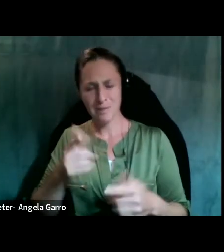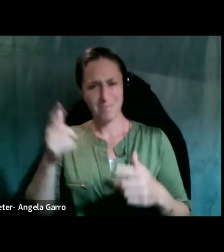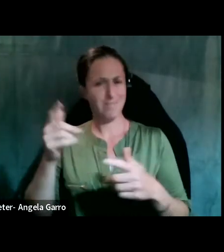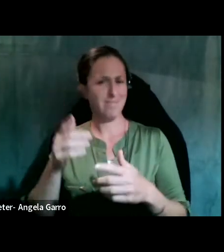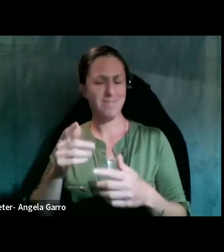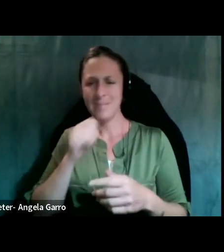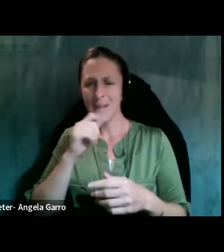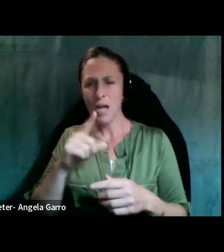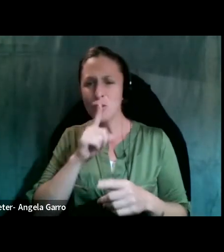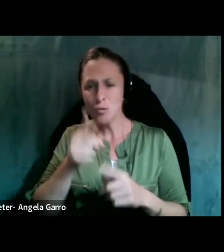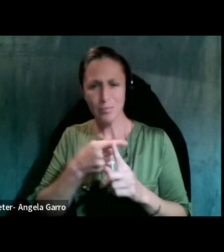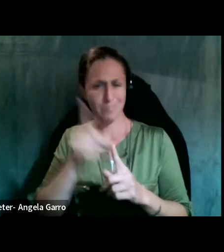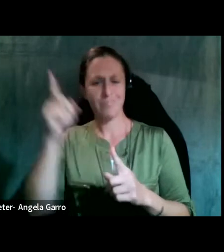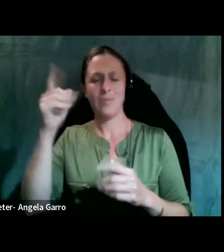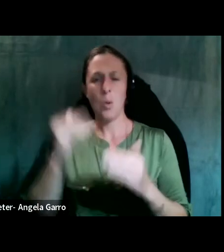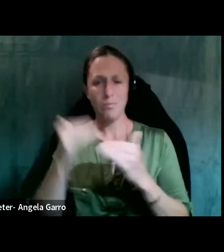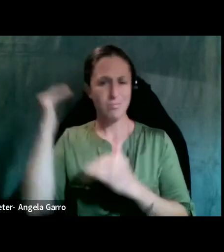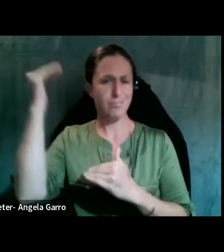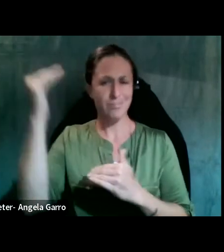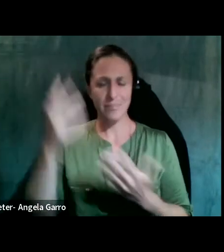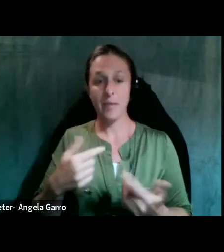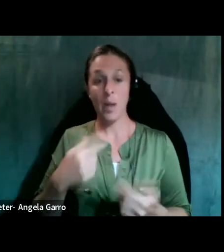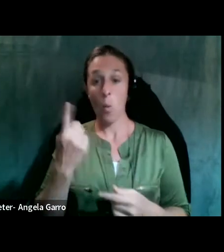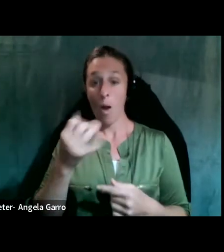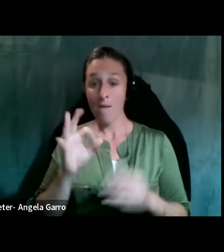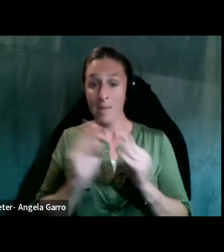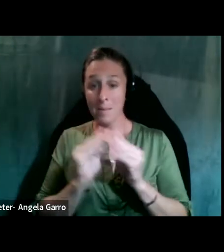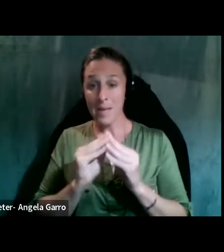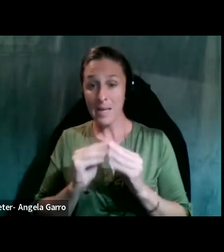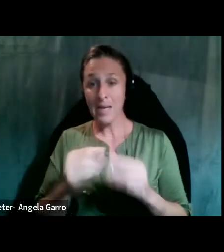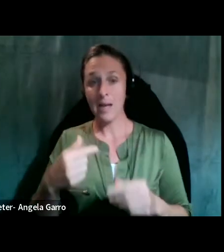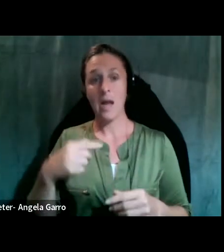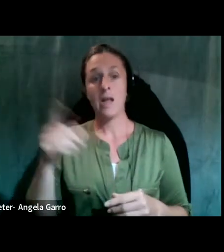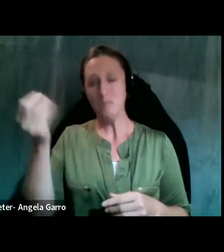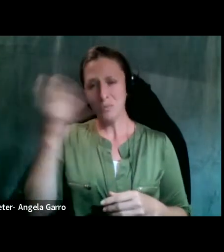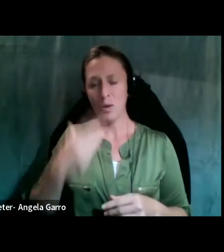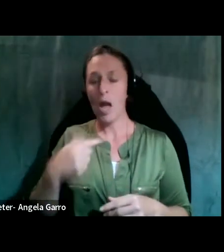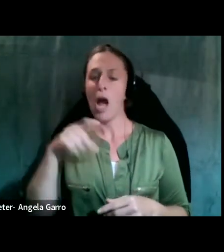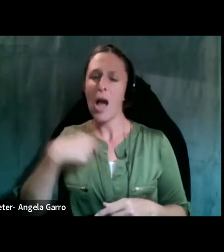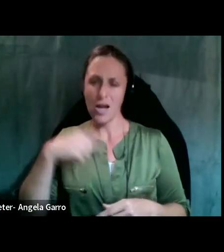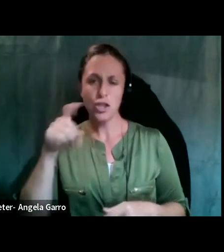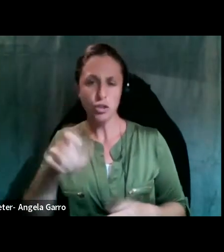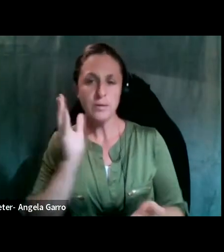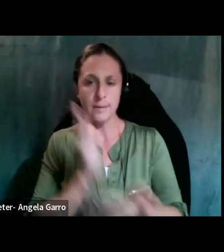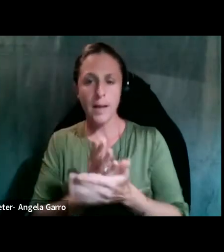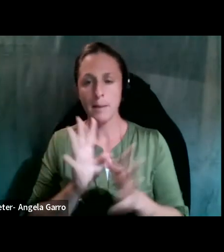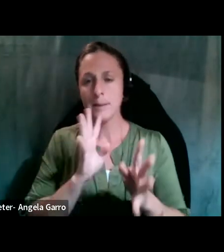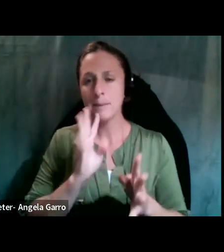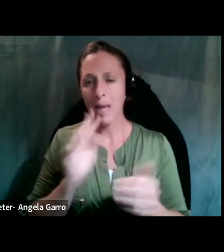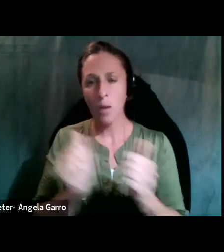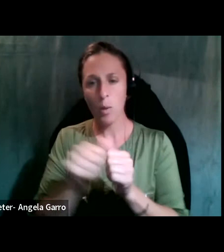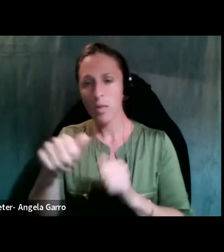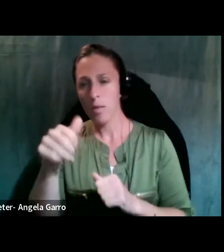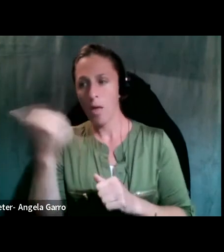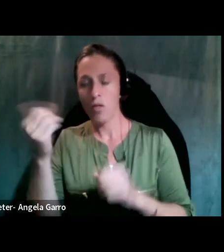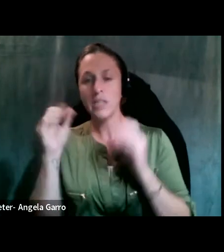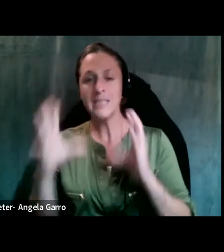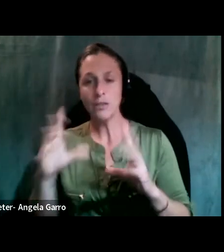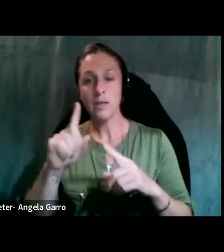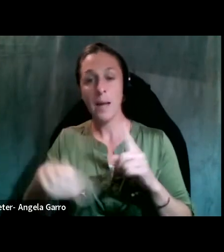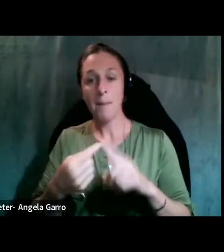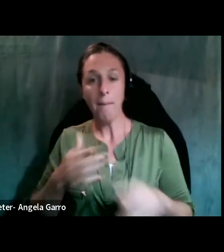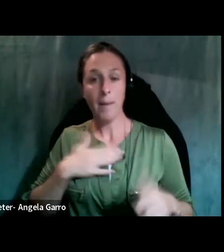untrue. At one of these meetings, I was even told that I should stop speaking with other teachers about these concerns.